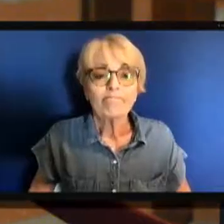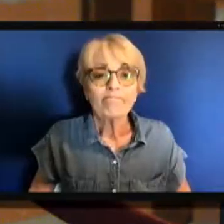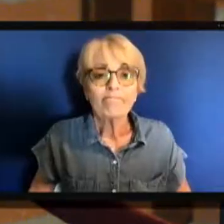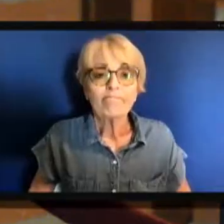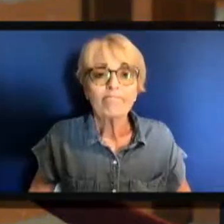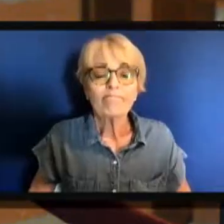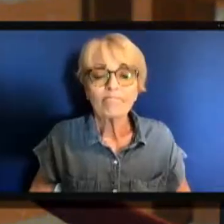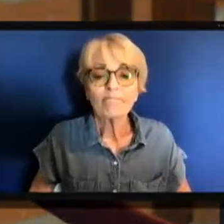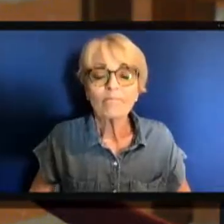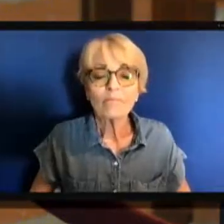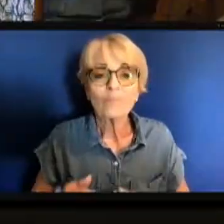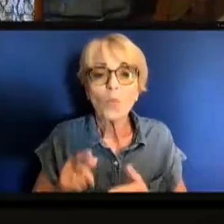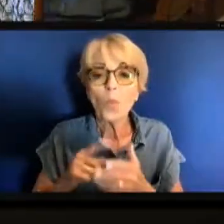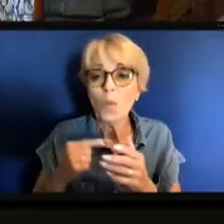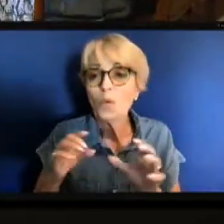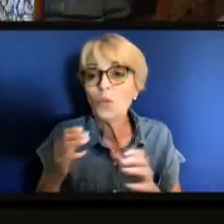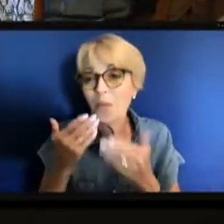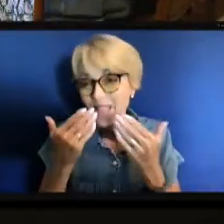are doing. So thank you.